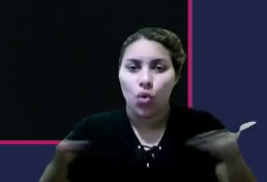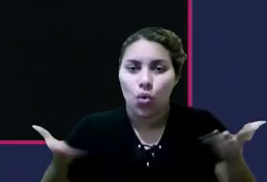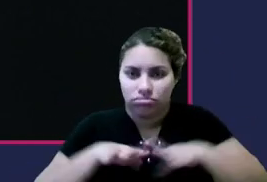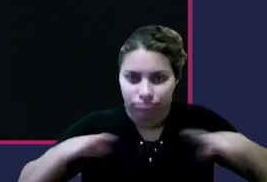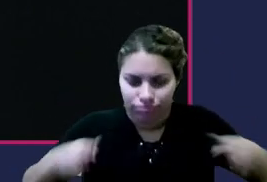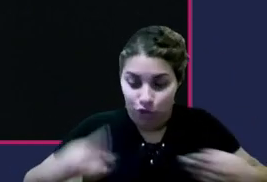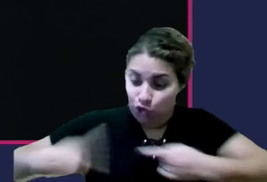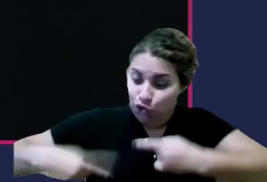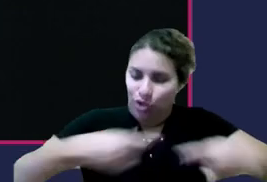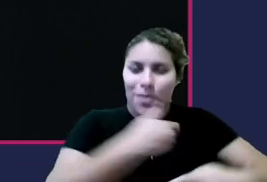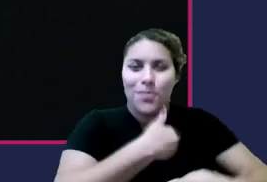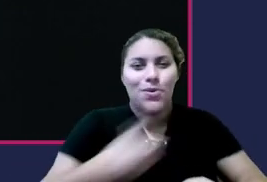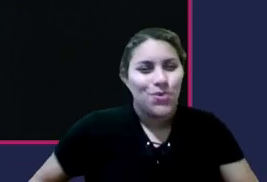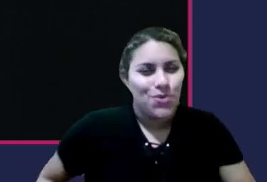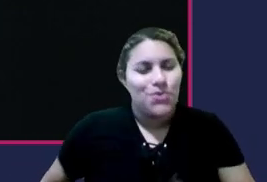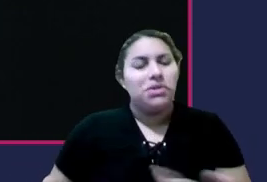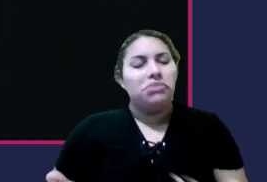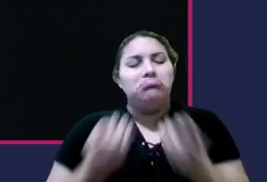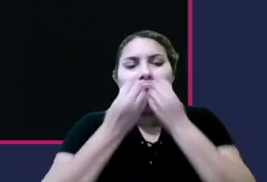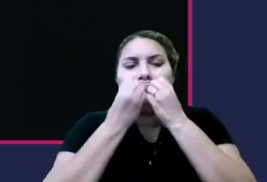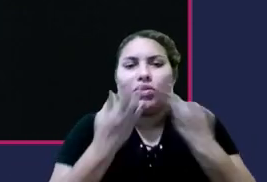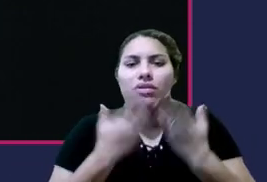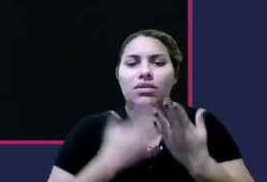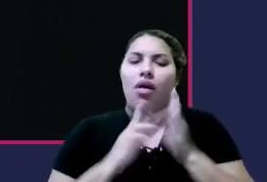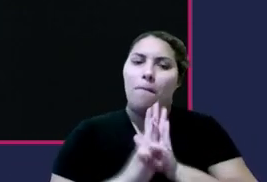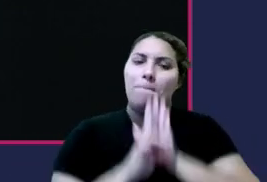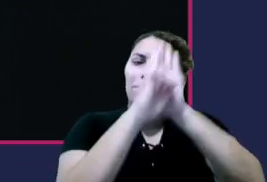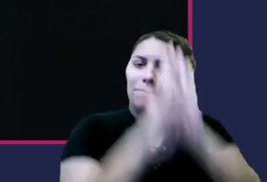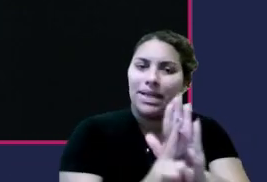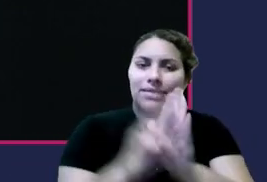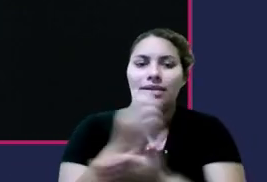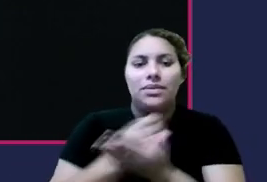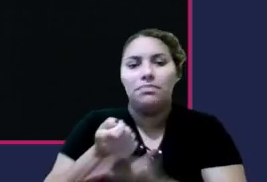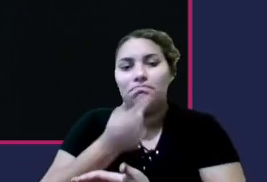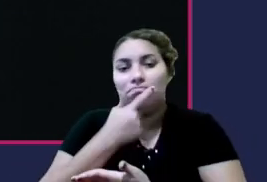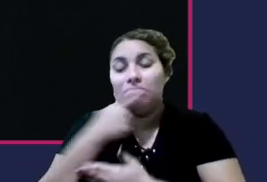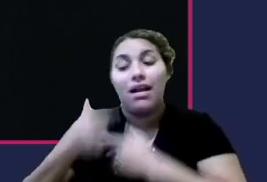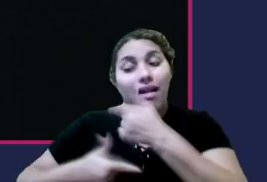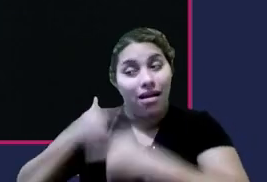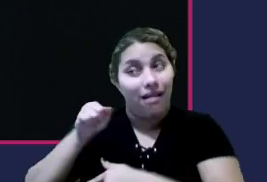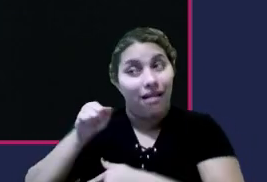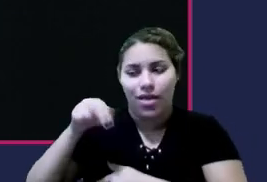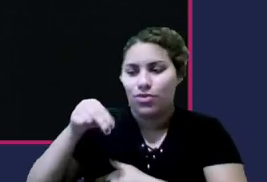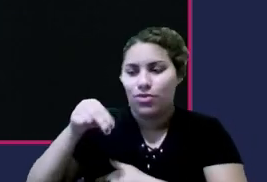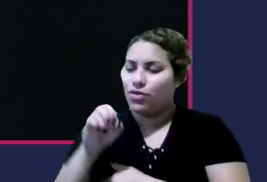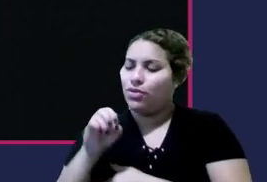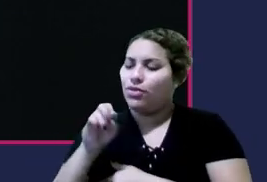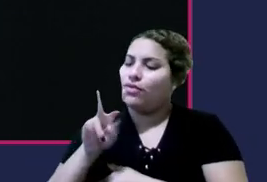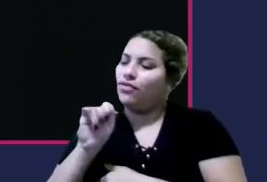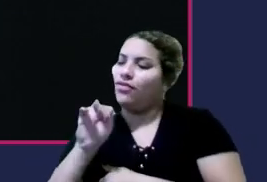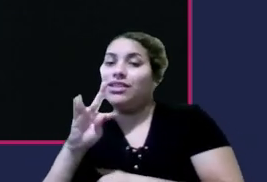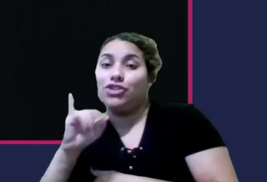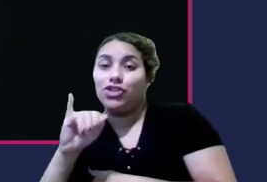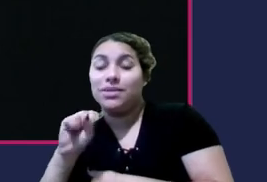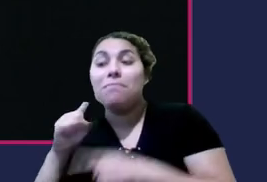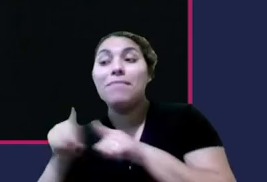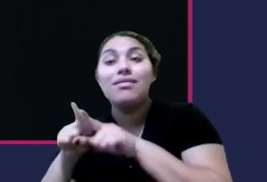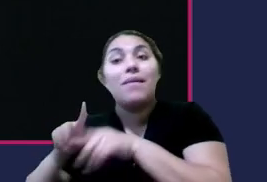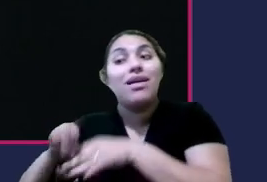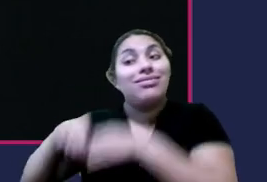Ministry. So being here in a public health